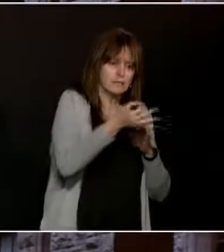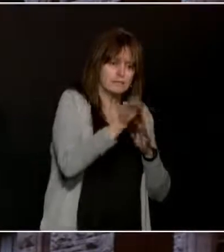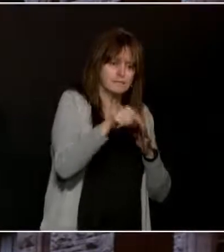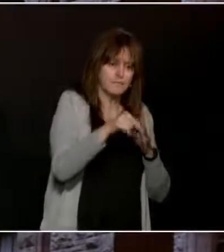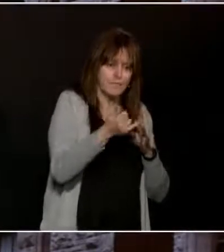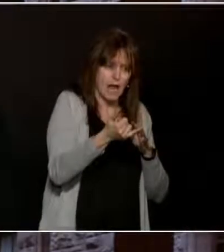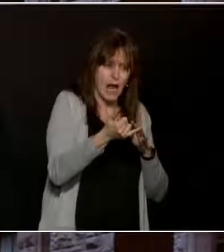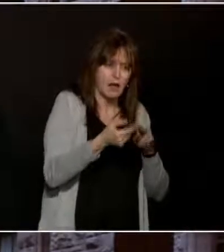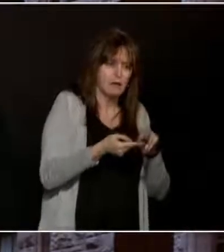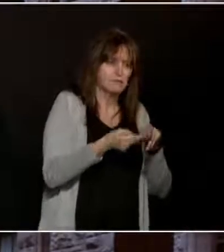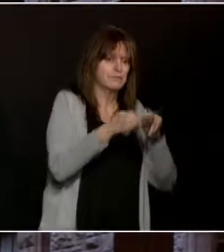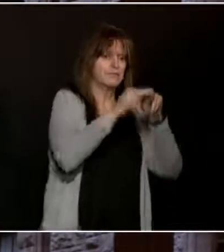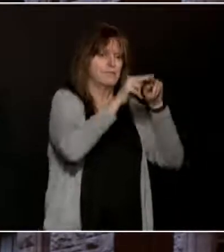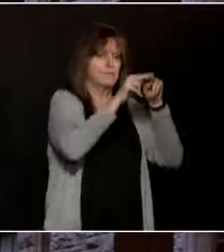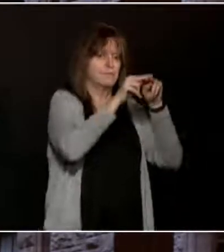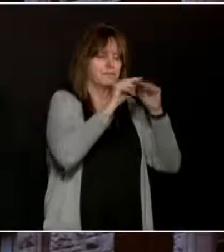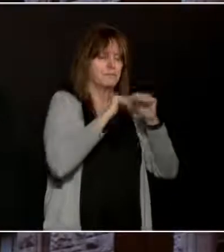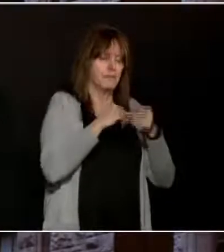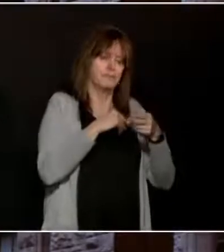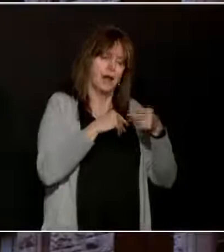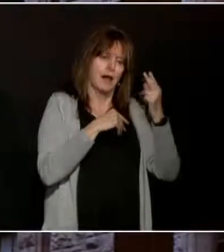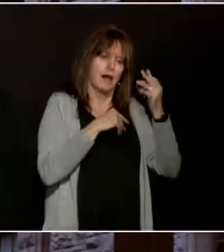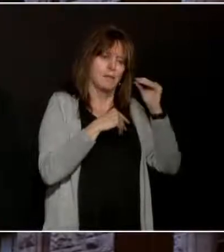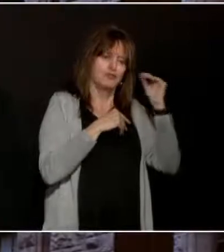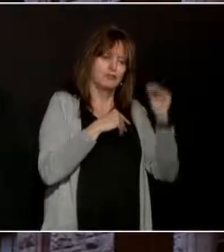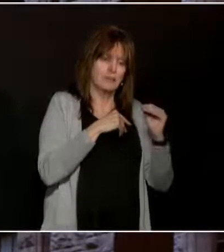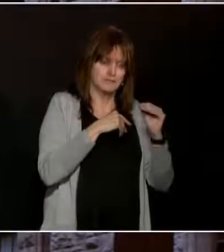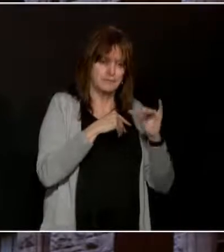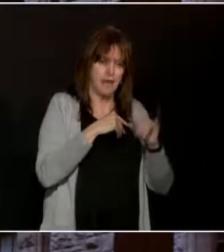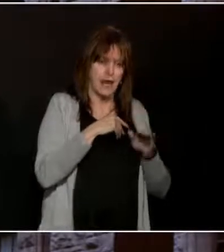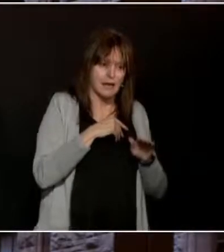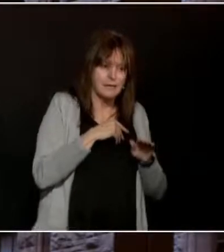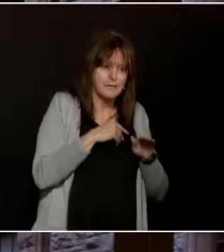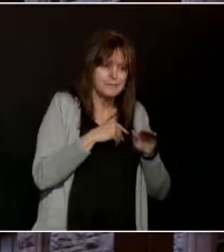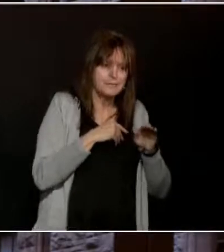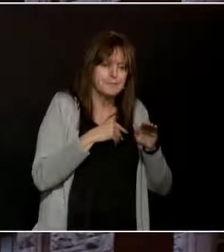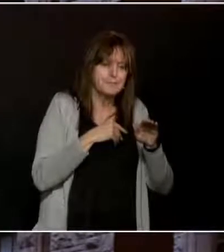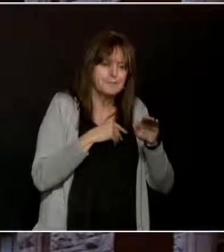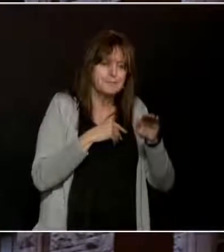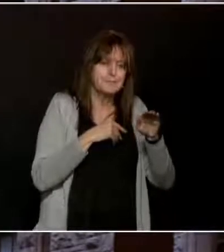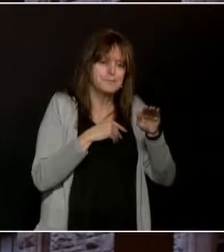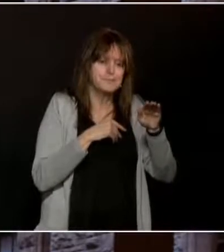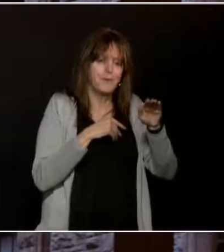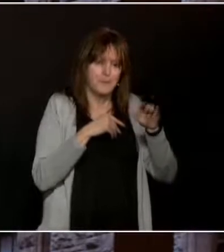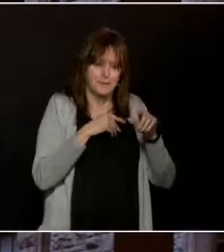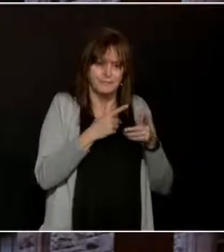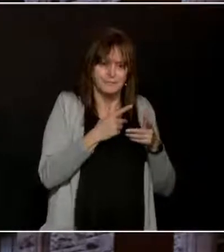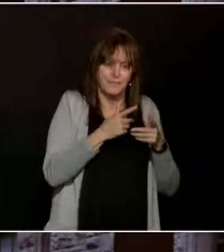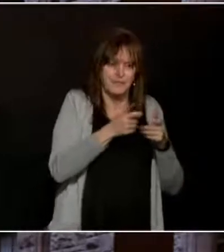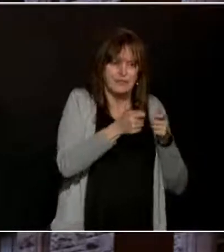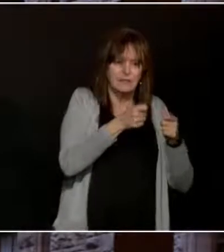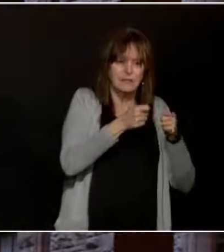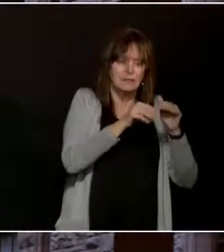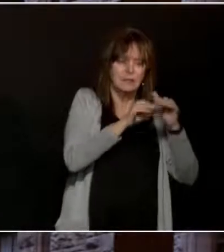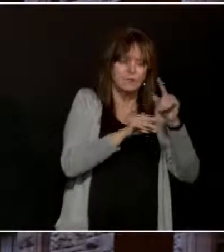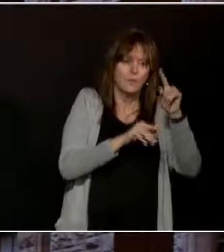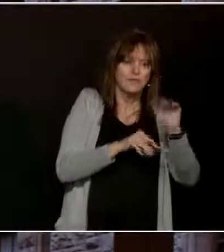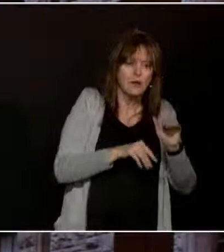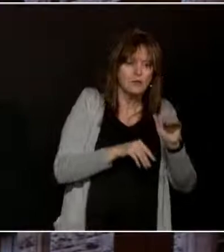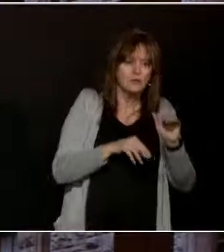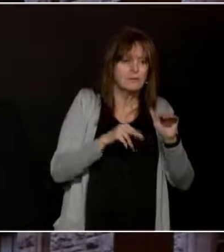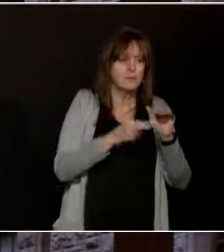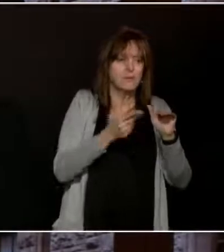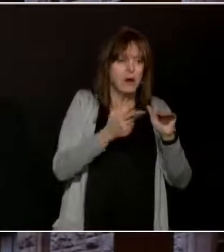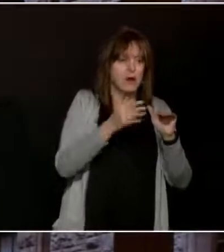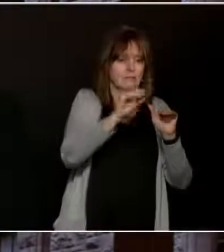those numbers are staying within some extent contained, but are increasing in percentage. So we're in